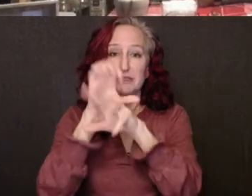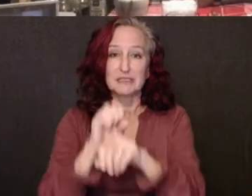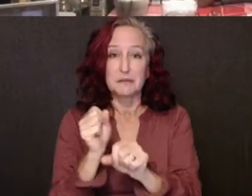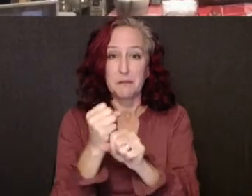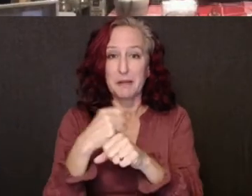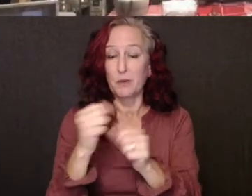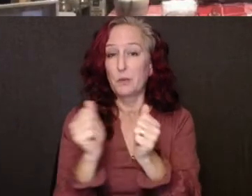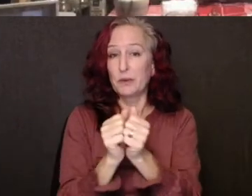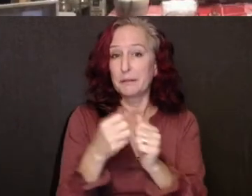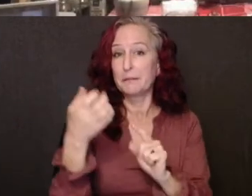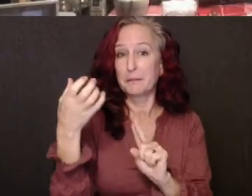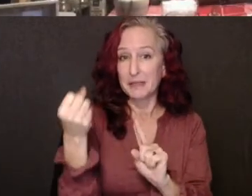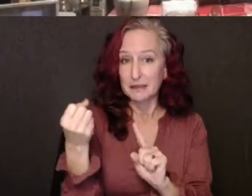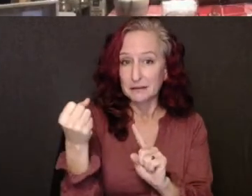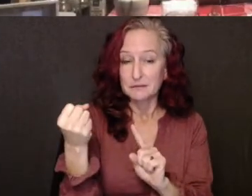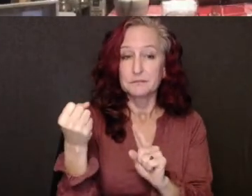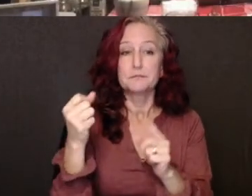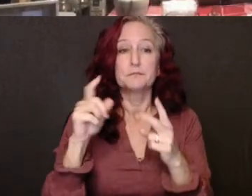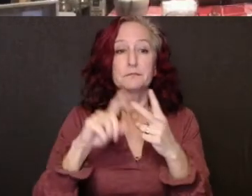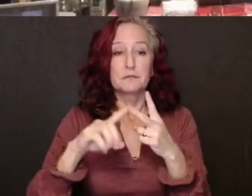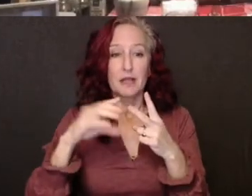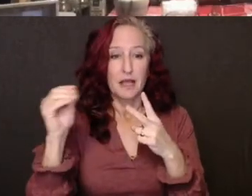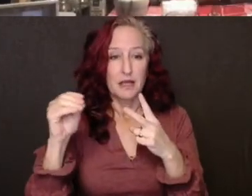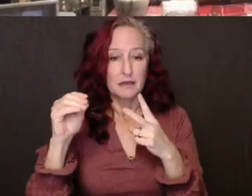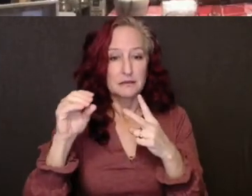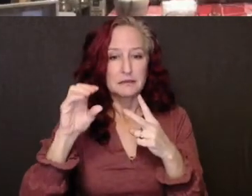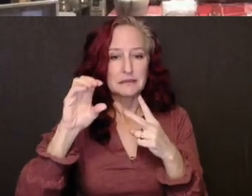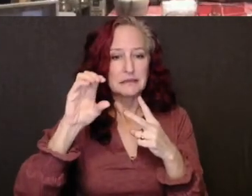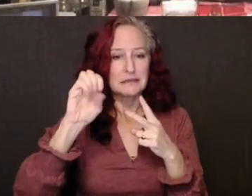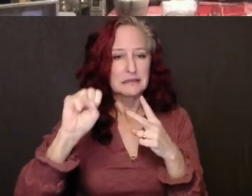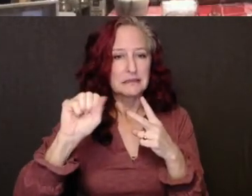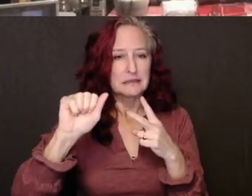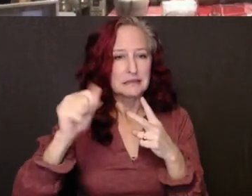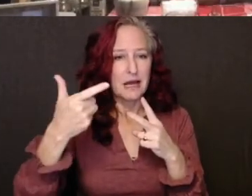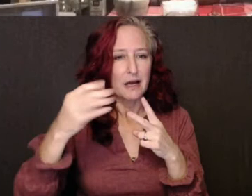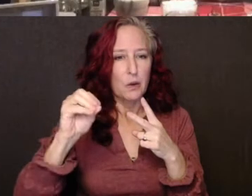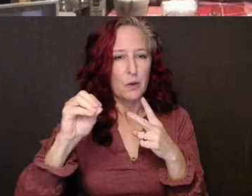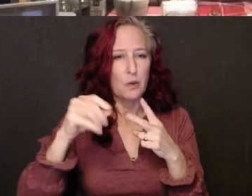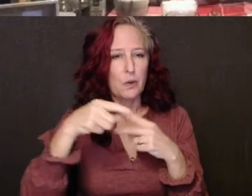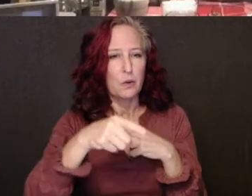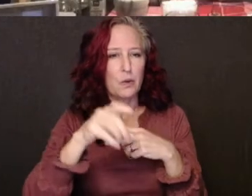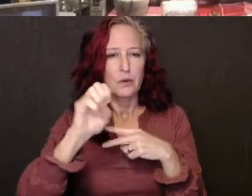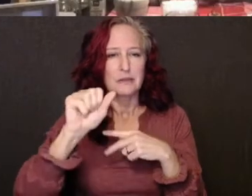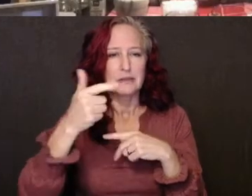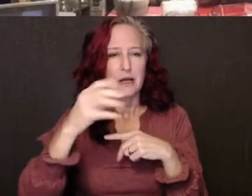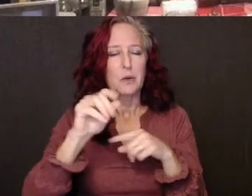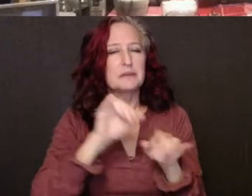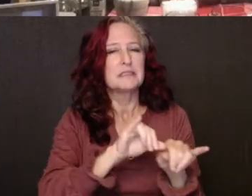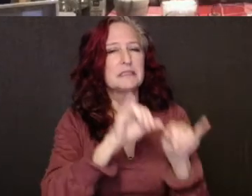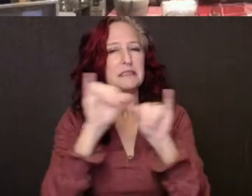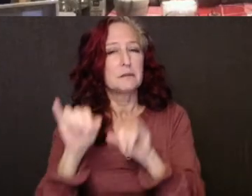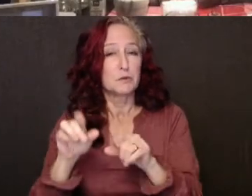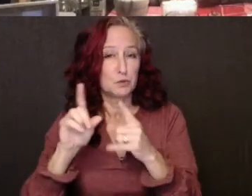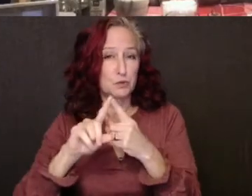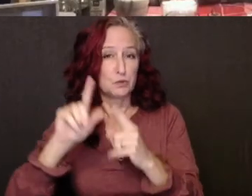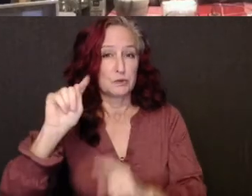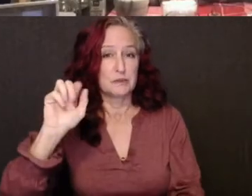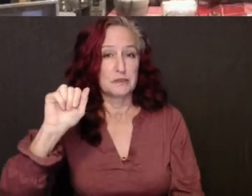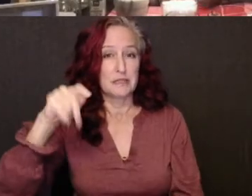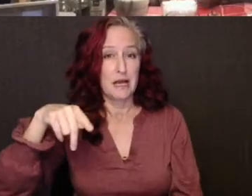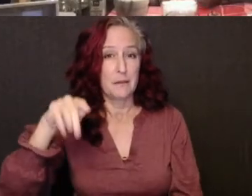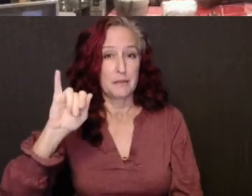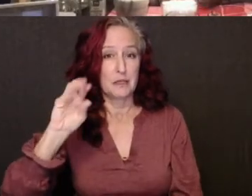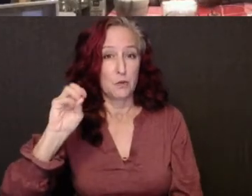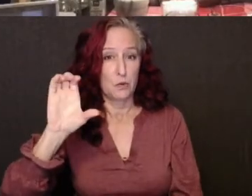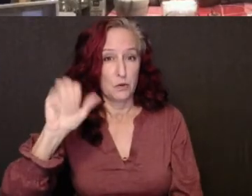layer. So kheer is actually a traditional Indian pudding. So it's something that we used to make like literally all the time during festivals or